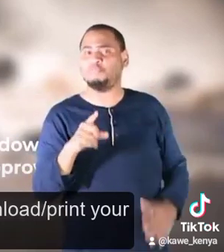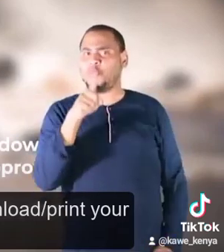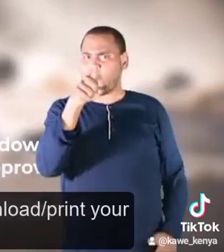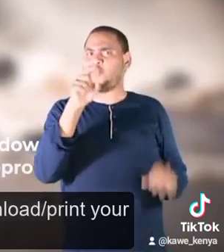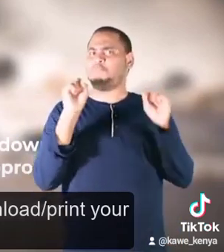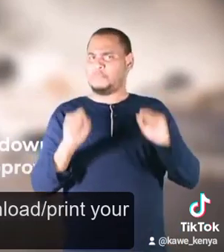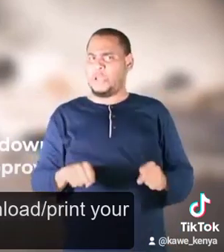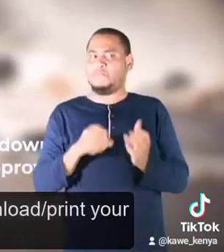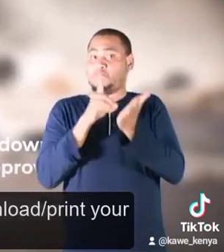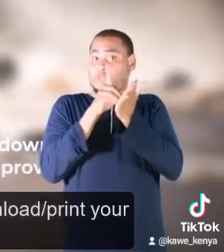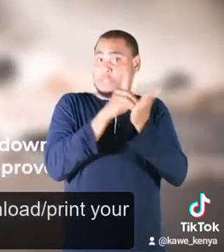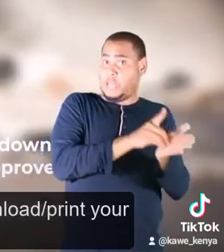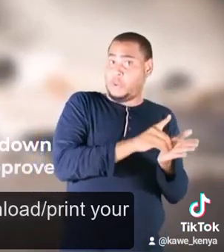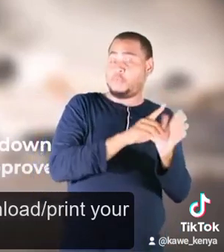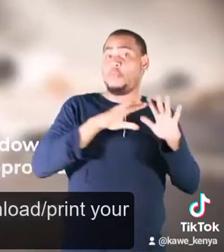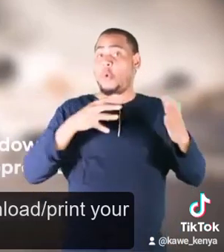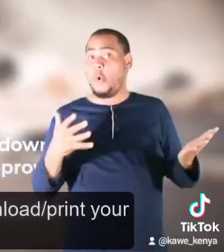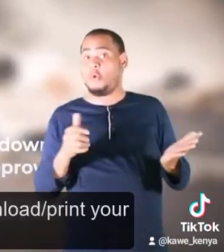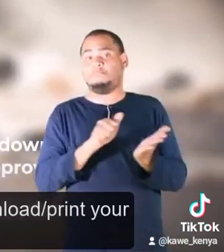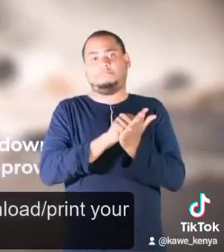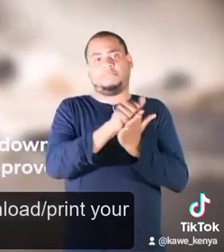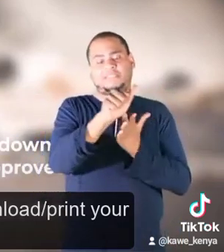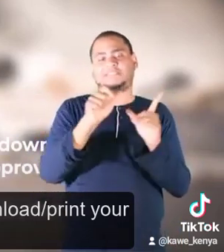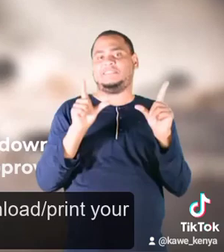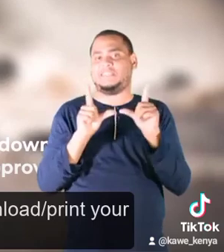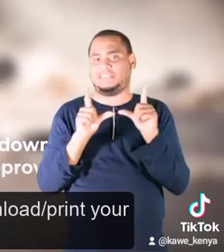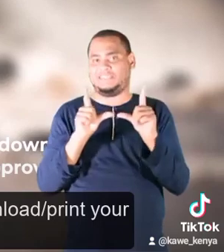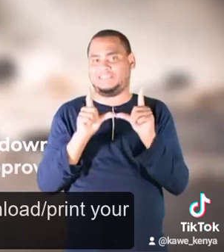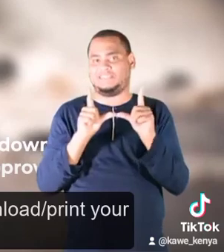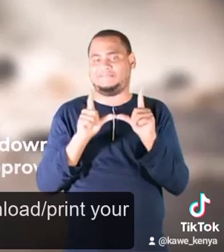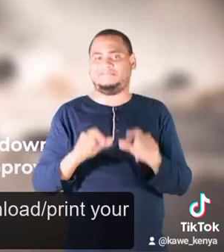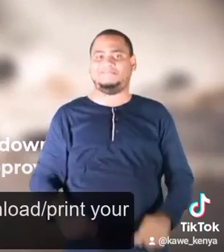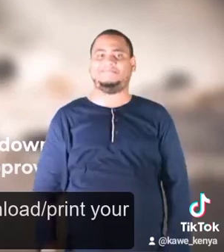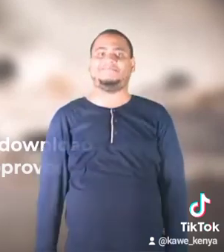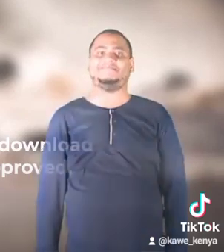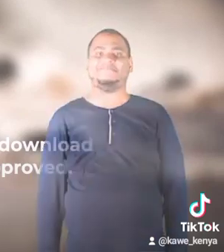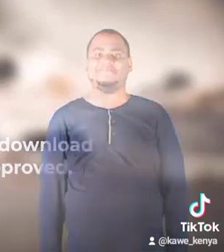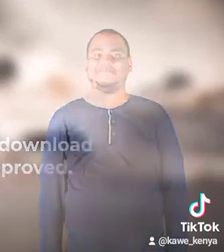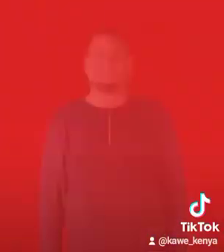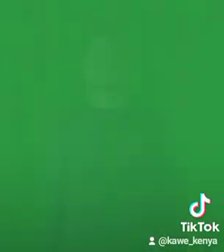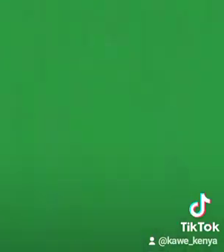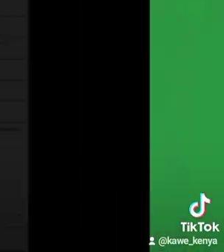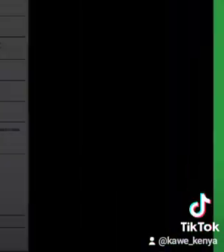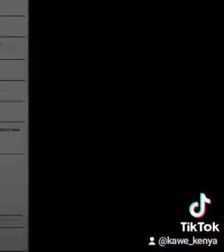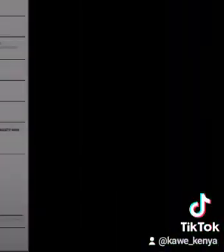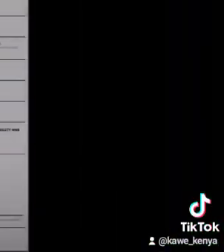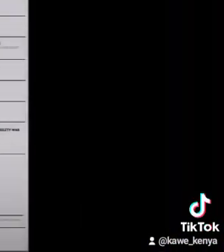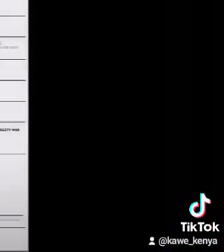download or print your certificate if approved.